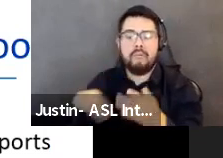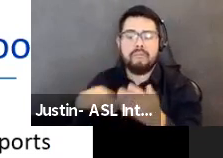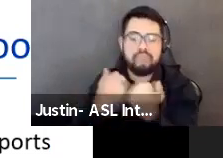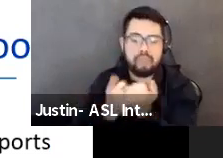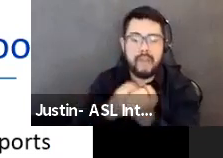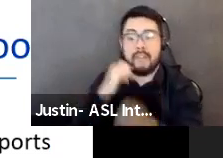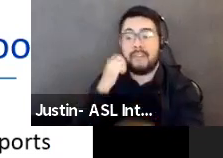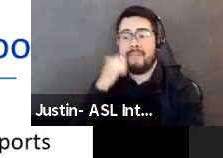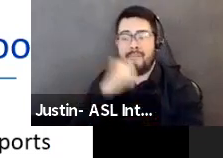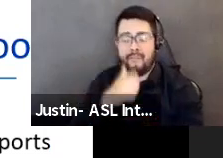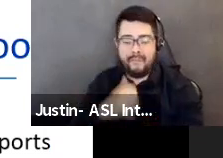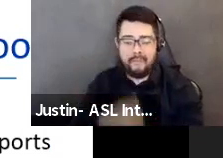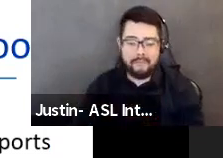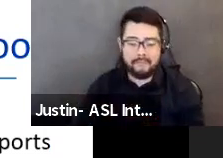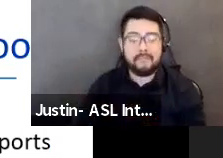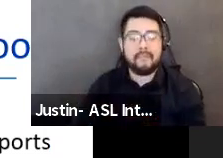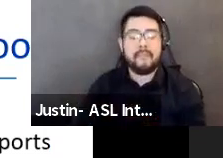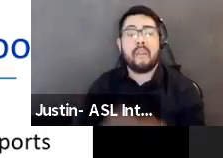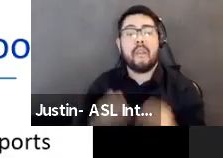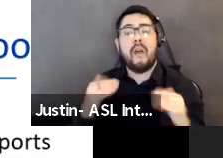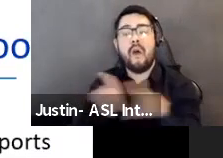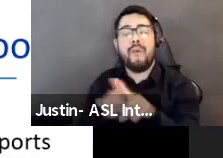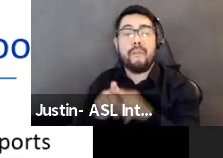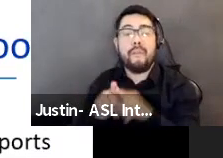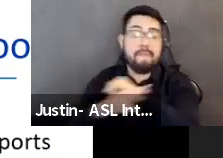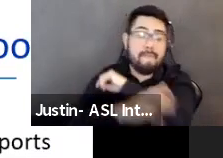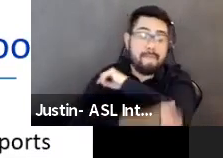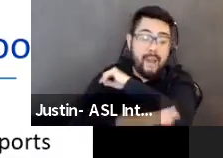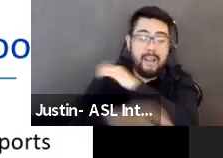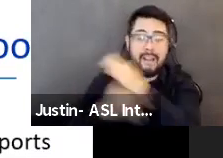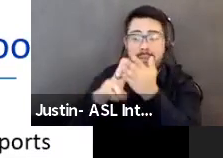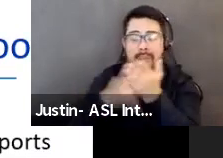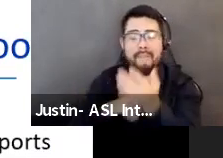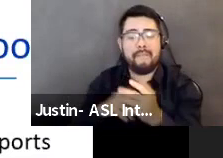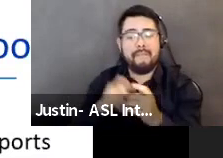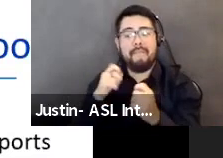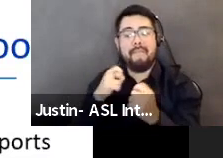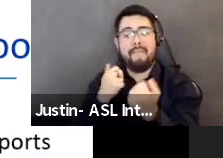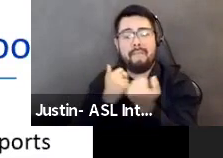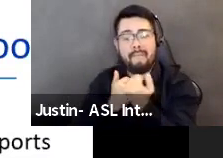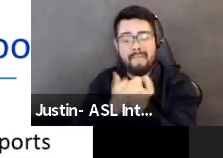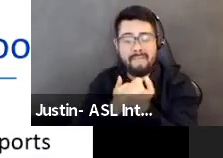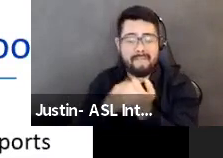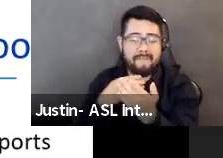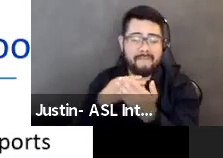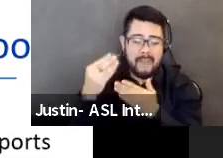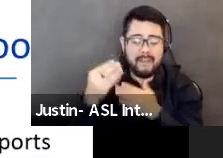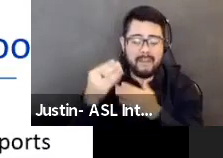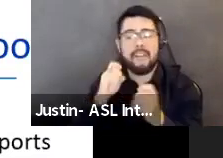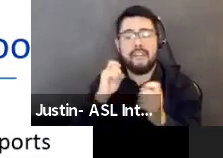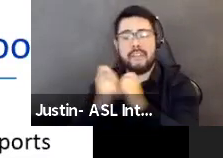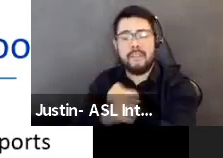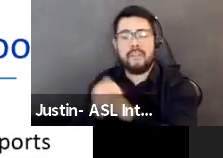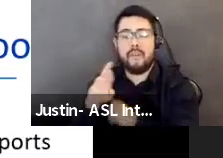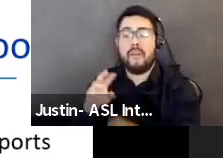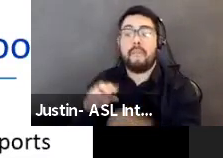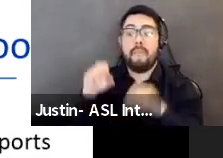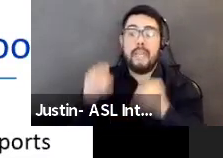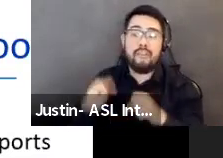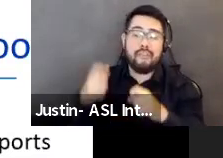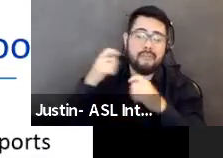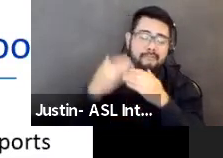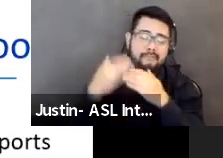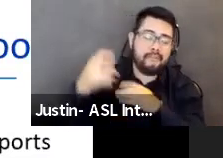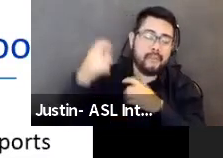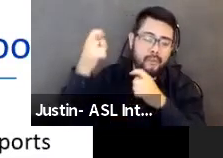daily basis to schools as well as any fall enrollment funding adjustments or potential grants that might be managed centrally but allocated out